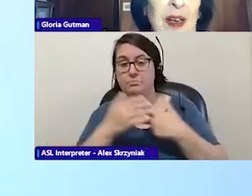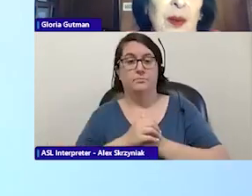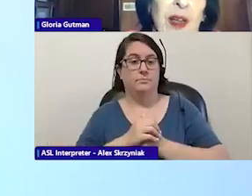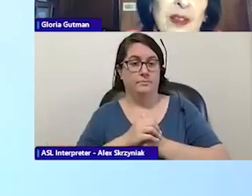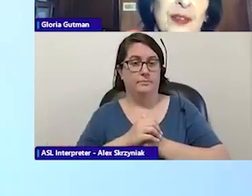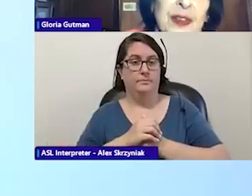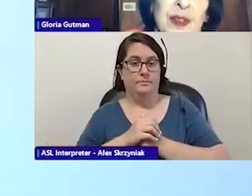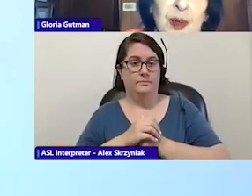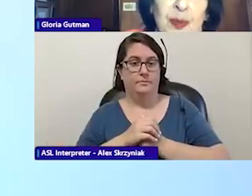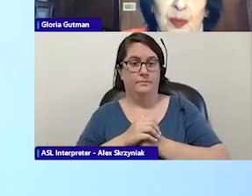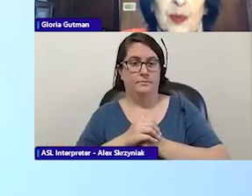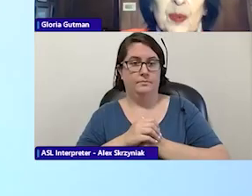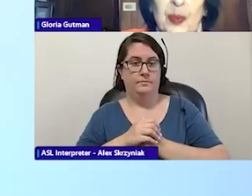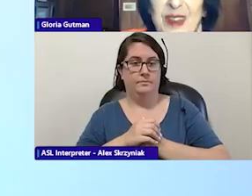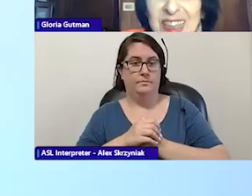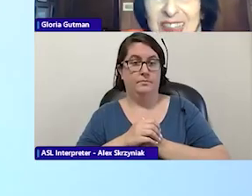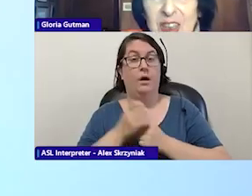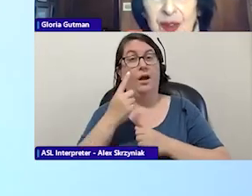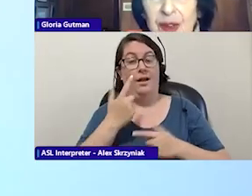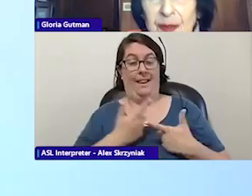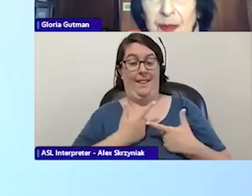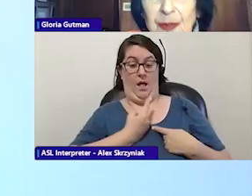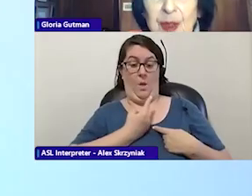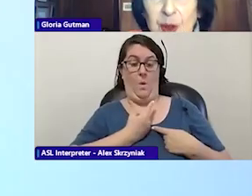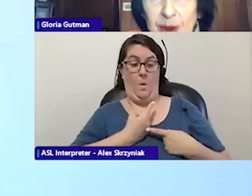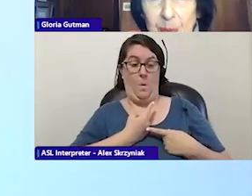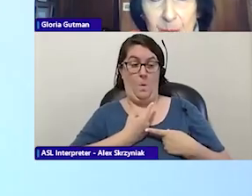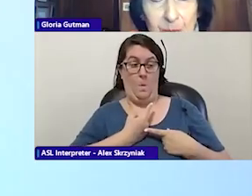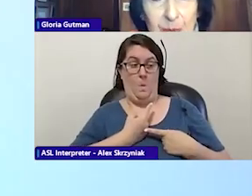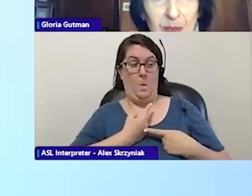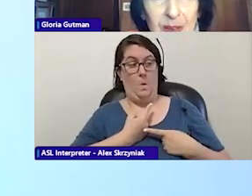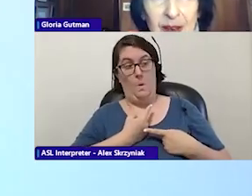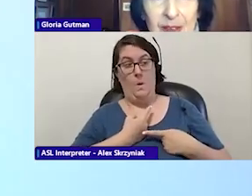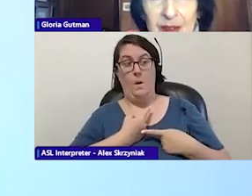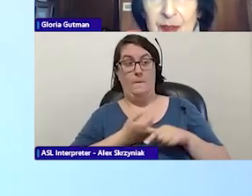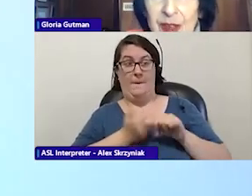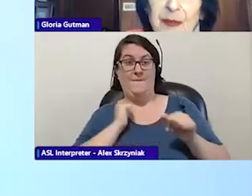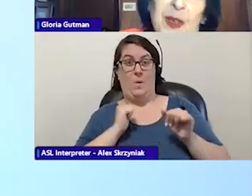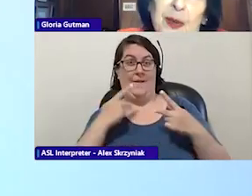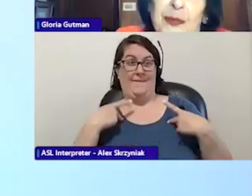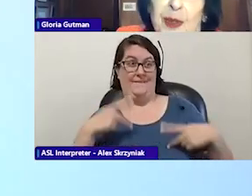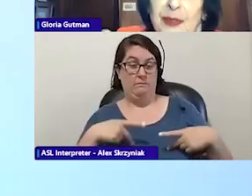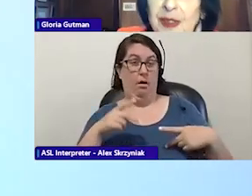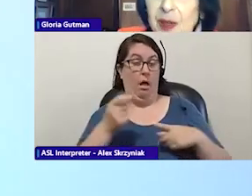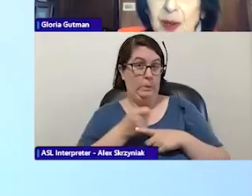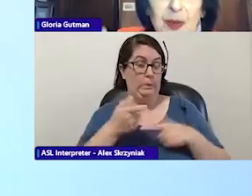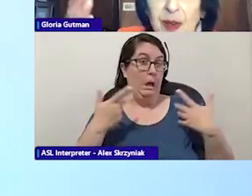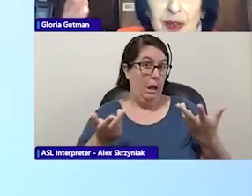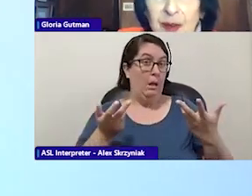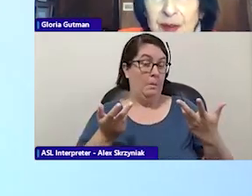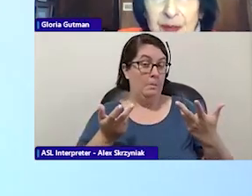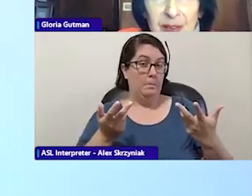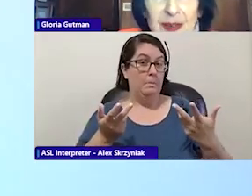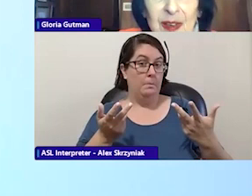But while living alone may be protective for physical abuse, see, if you're living alone, you're